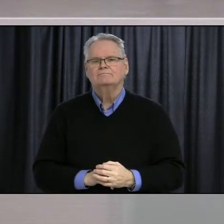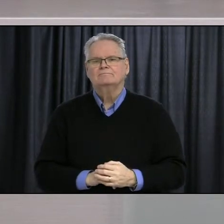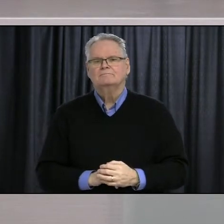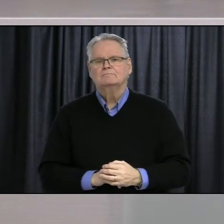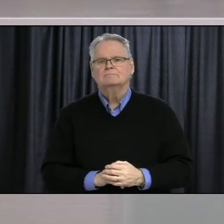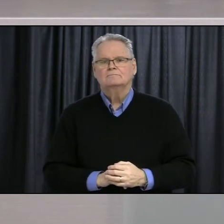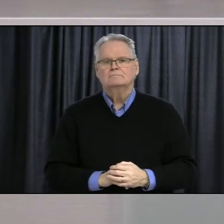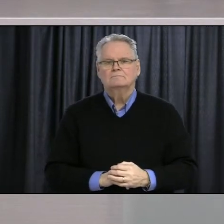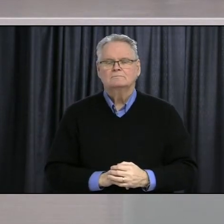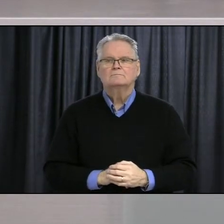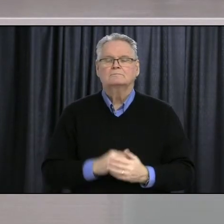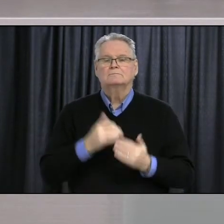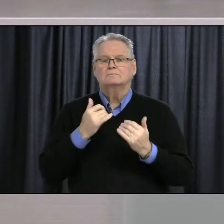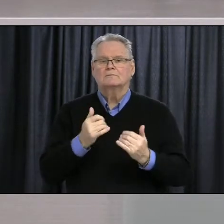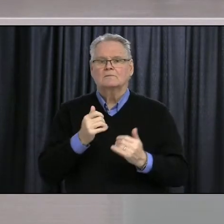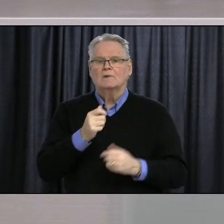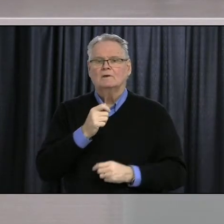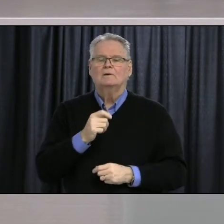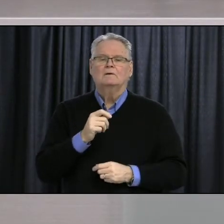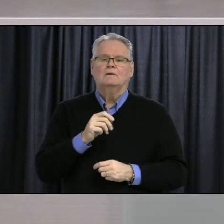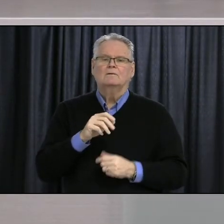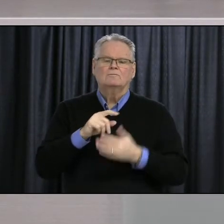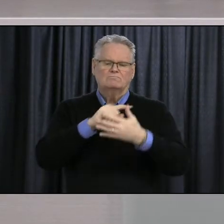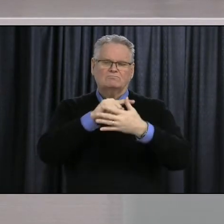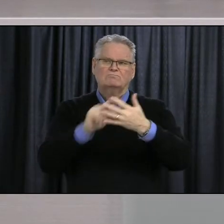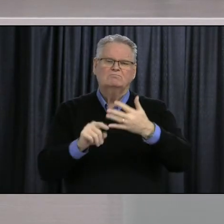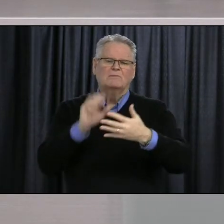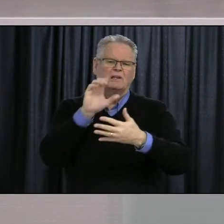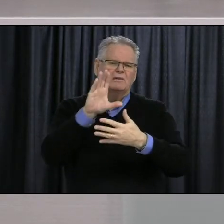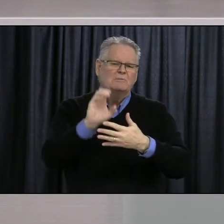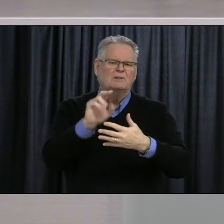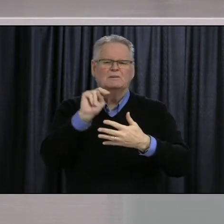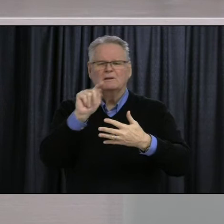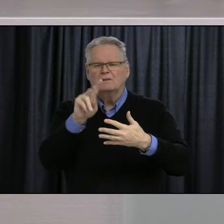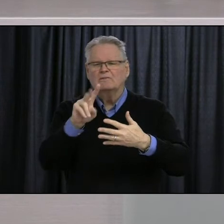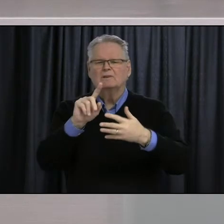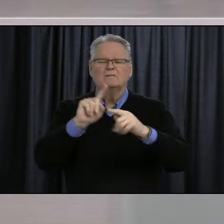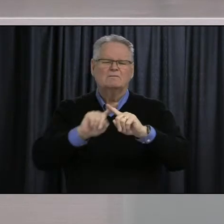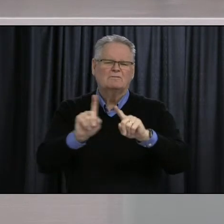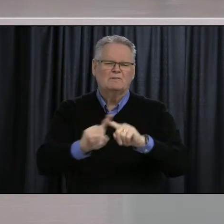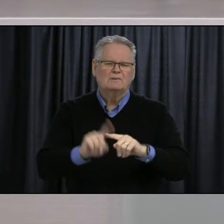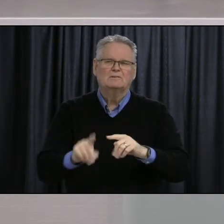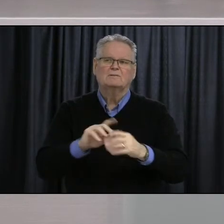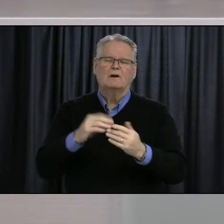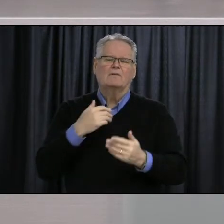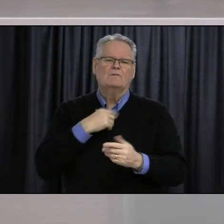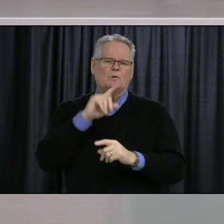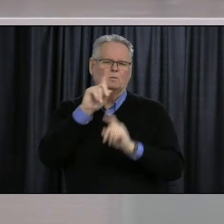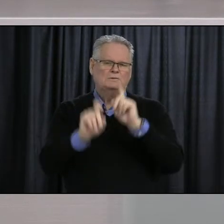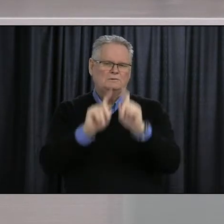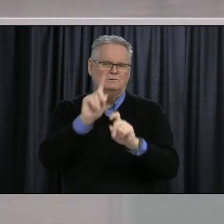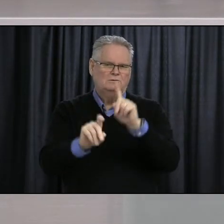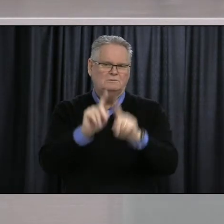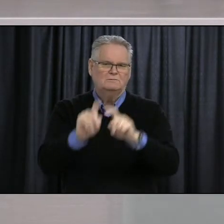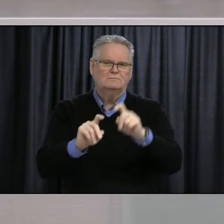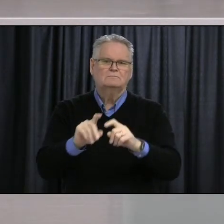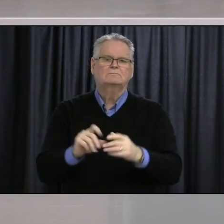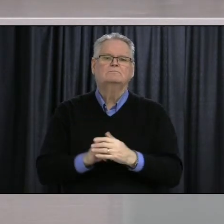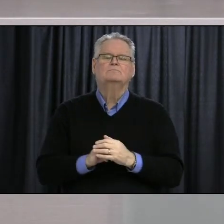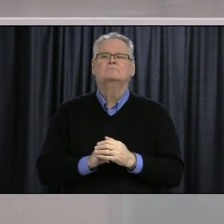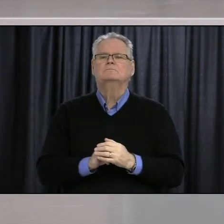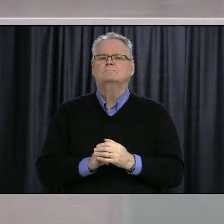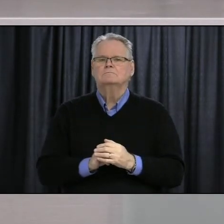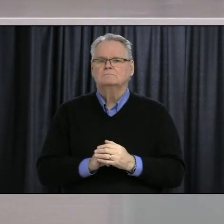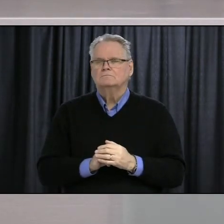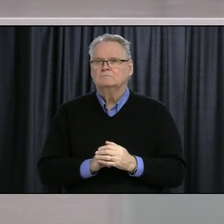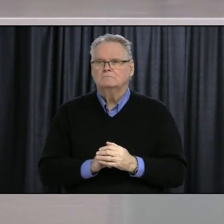Thank you, Dr. Fitzgerald. There are 5 reporters registered for today's call. The question and answer session will be conducted in 2 rounds where each reporter will